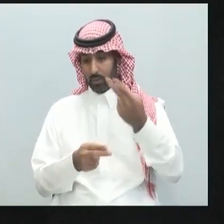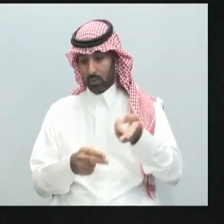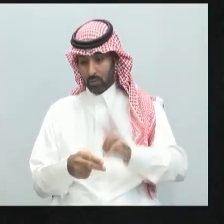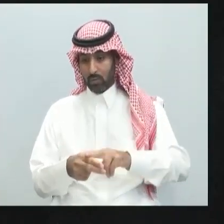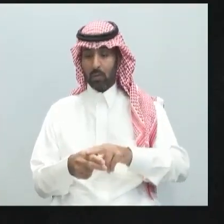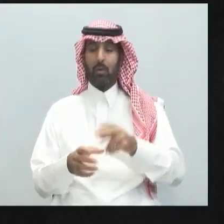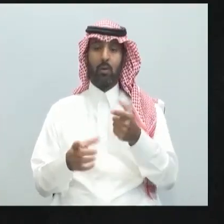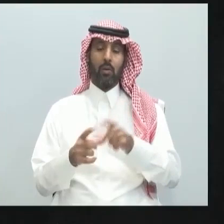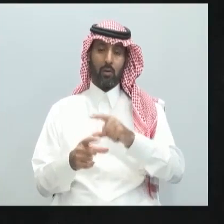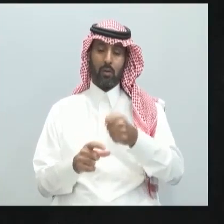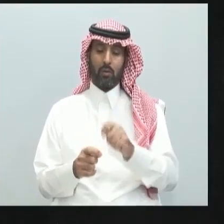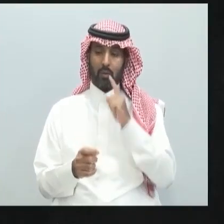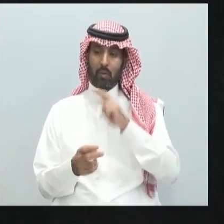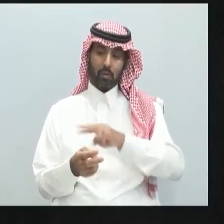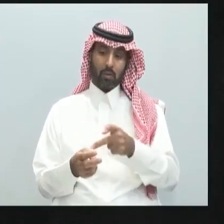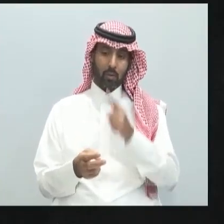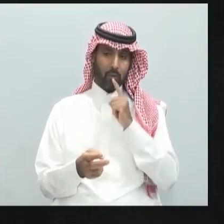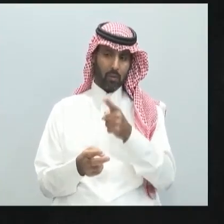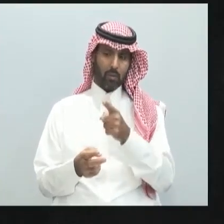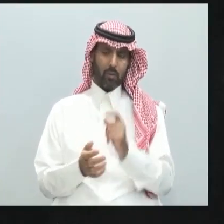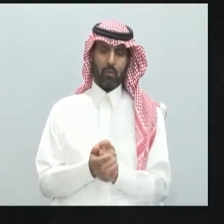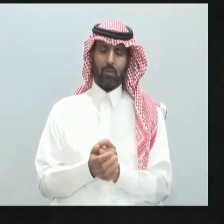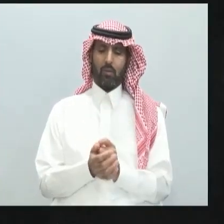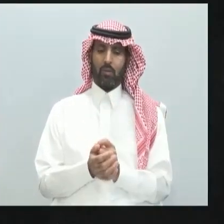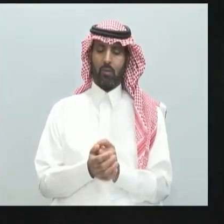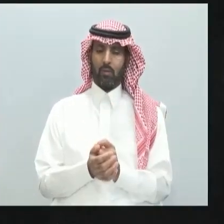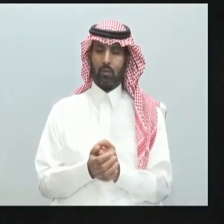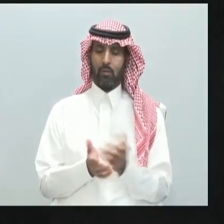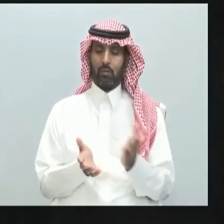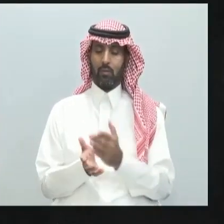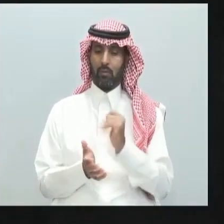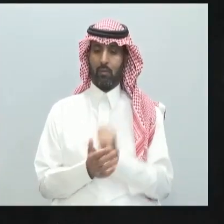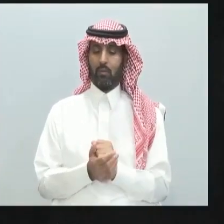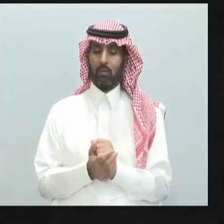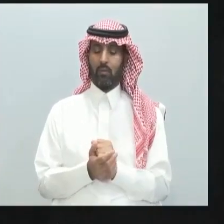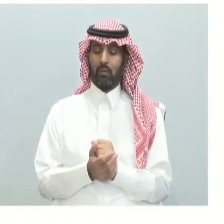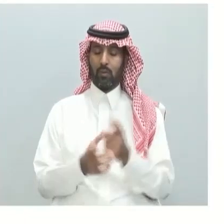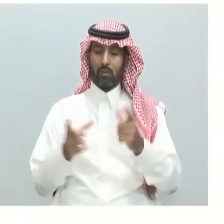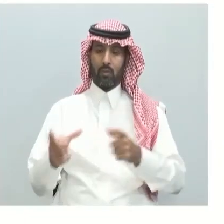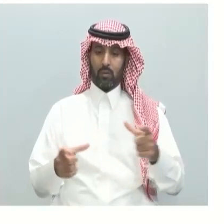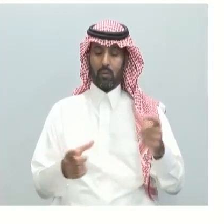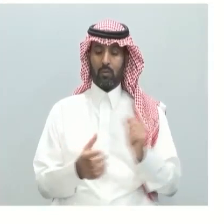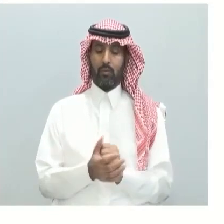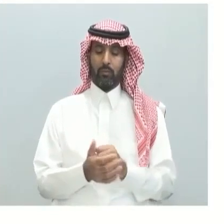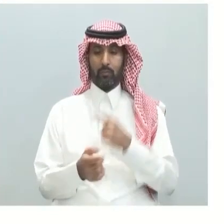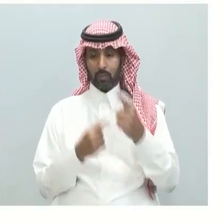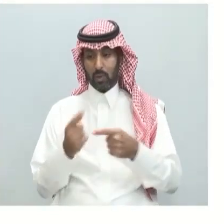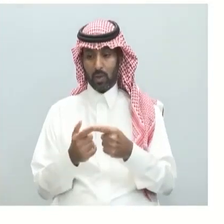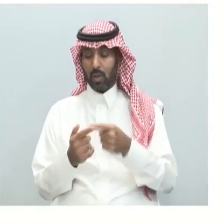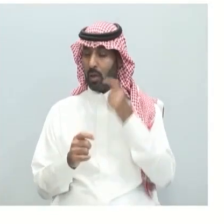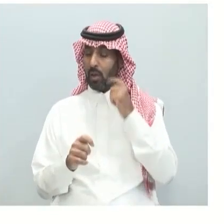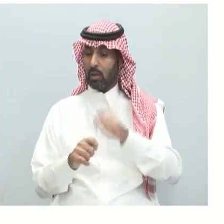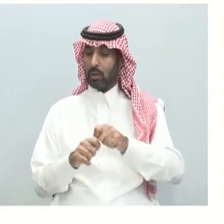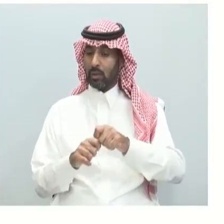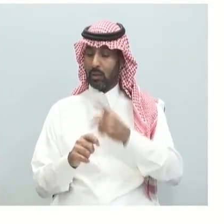question made them change their attitude towards the recycling idea. Is it actually